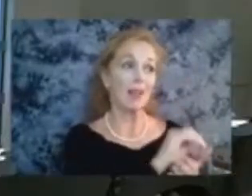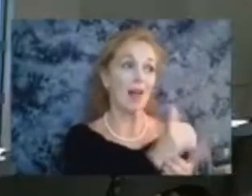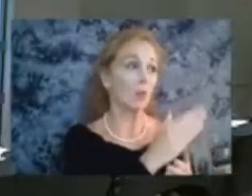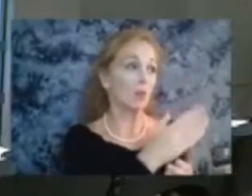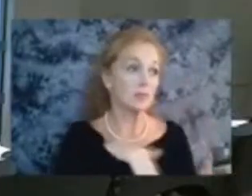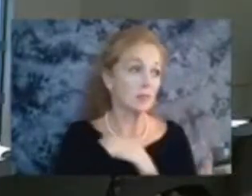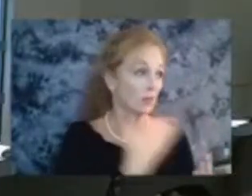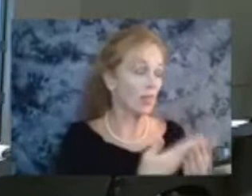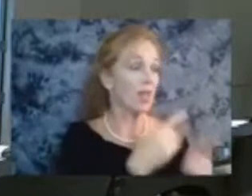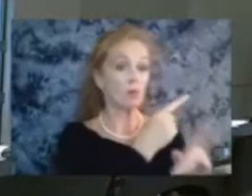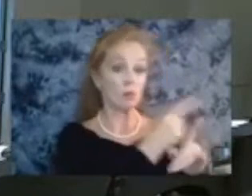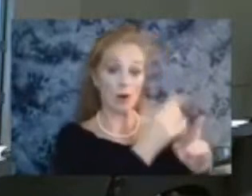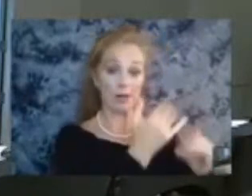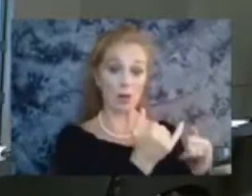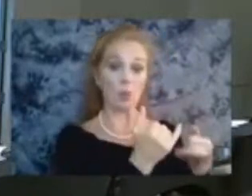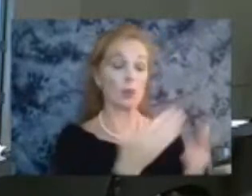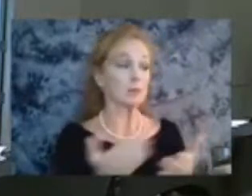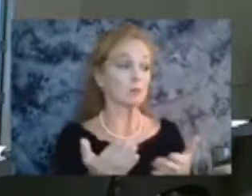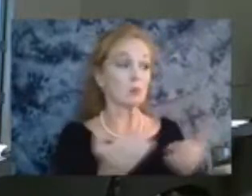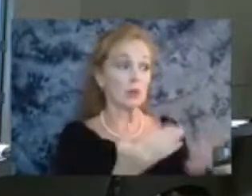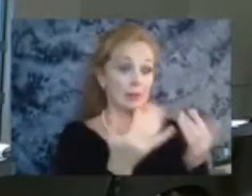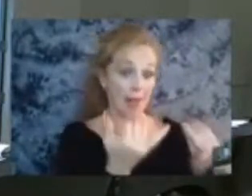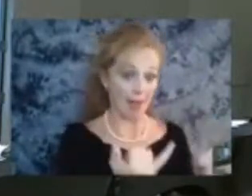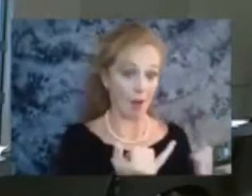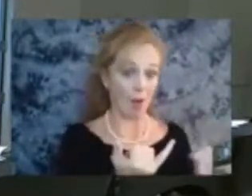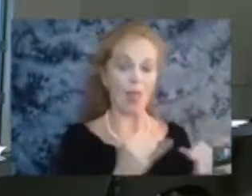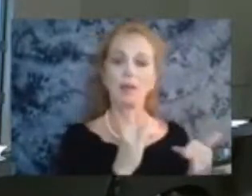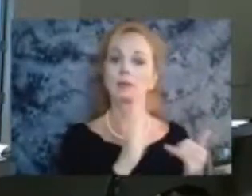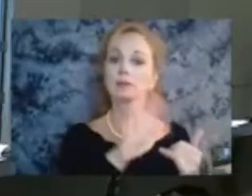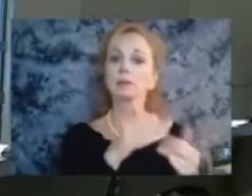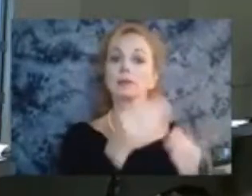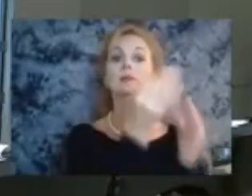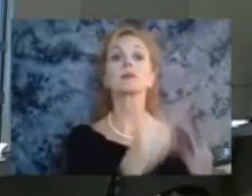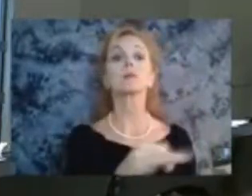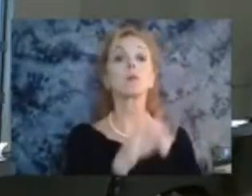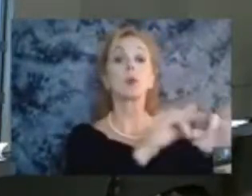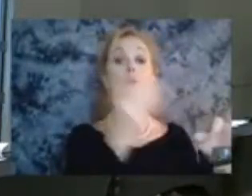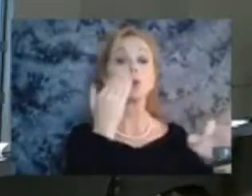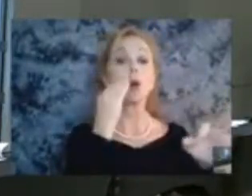now, what we can deliver right now. So I think that's important to know where we are